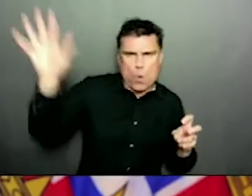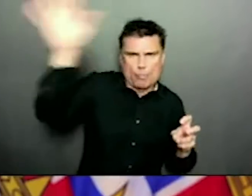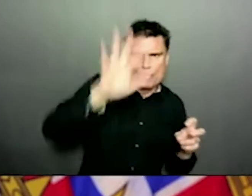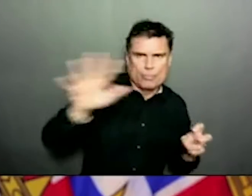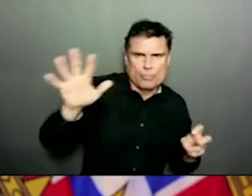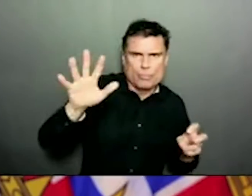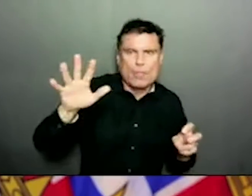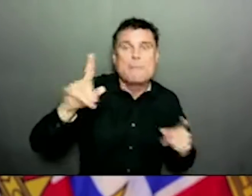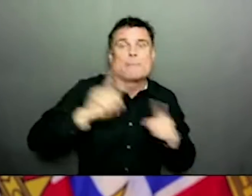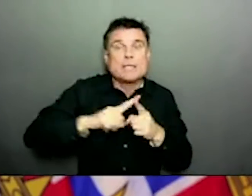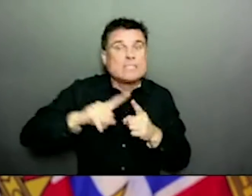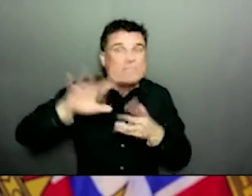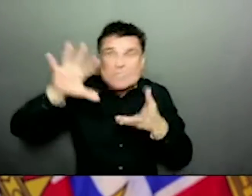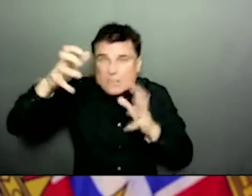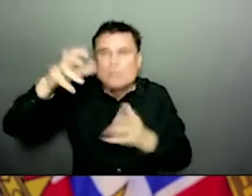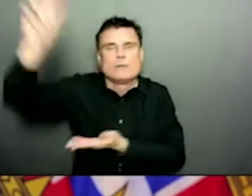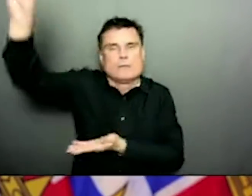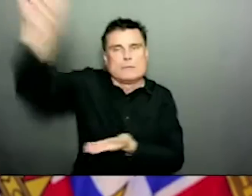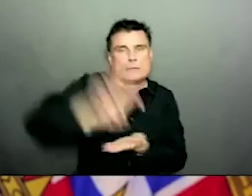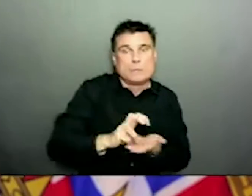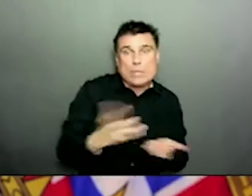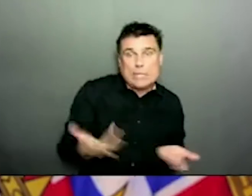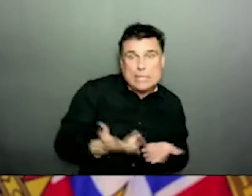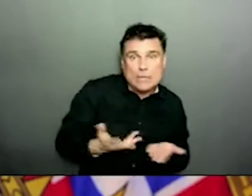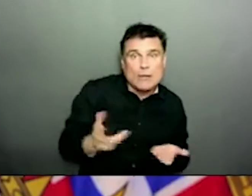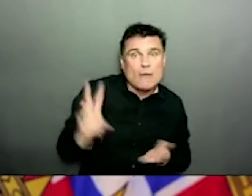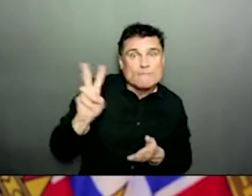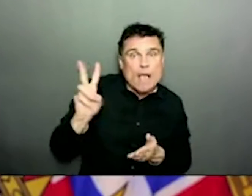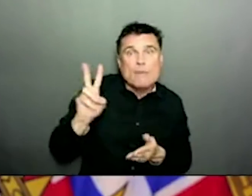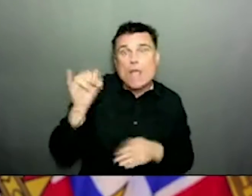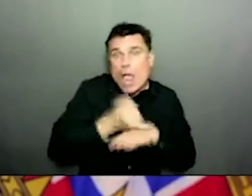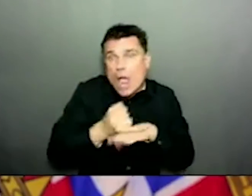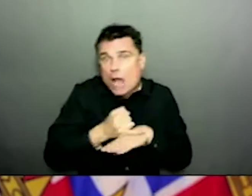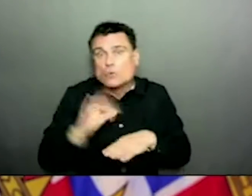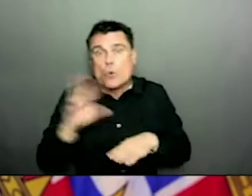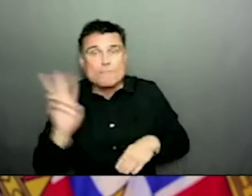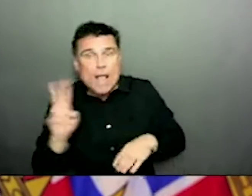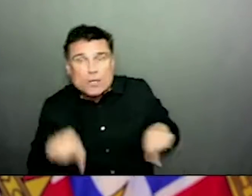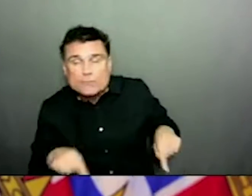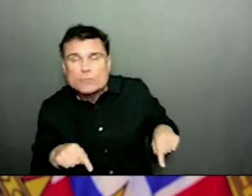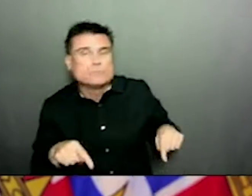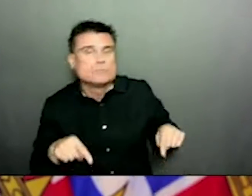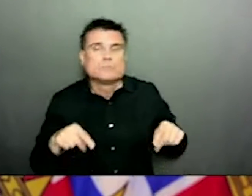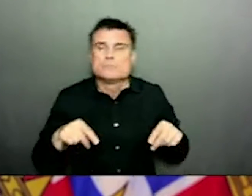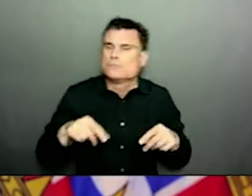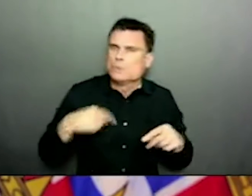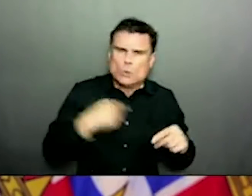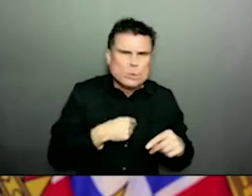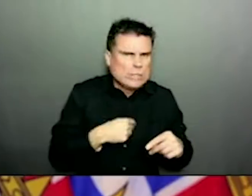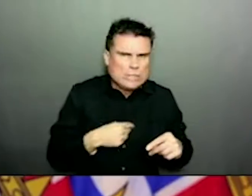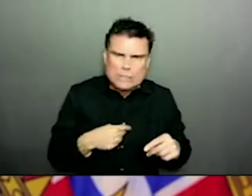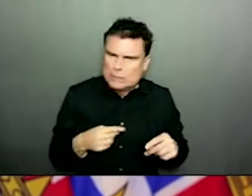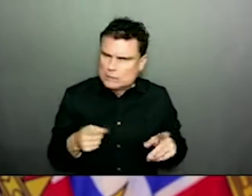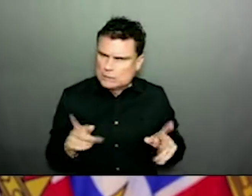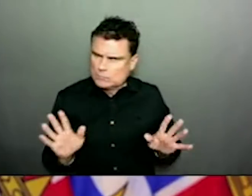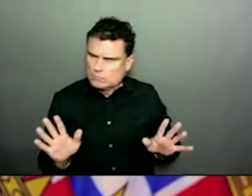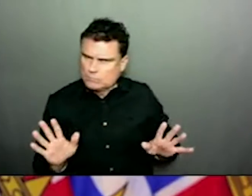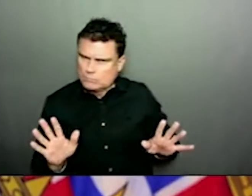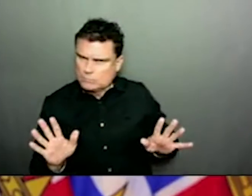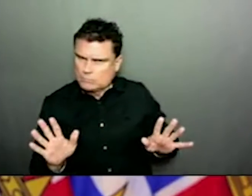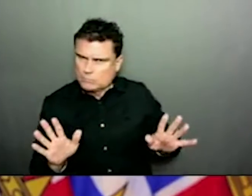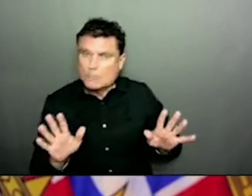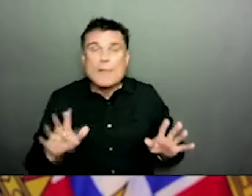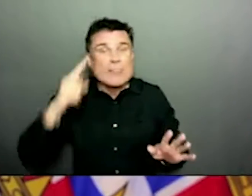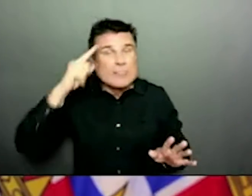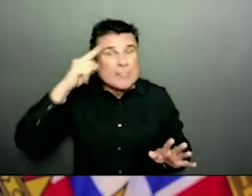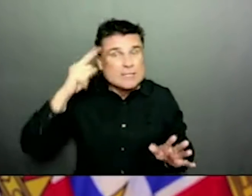coping, but it reminds us again how important it is for all of us to do our piece right now, because we are bumping